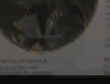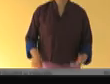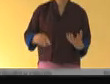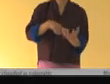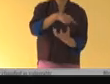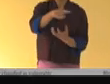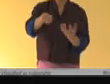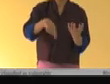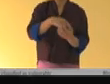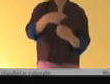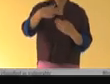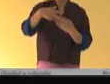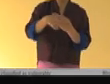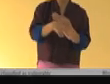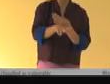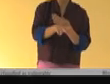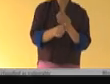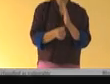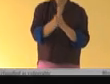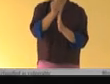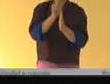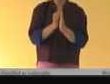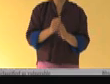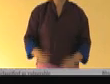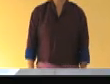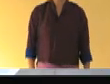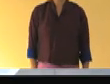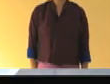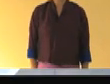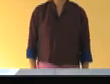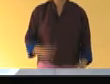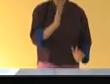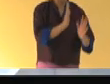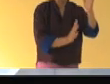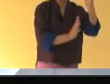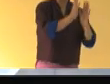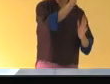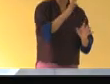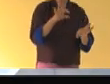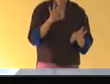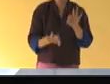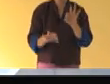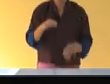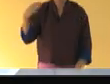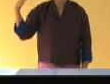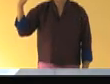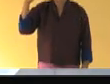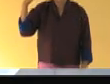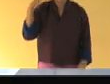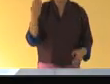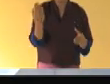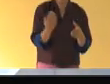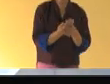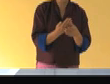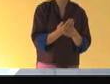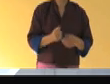So coming to the mammals of Bhutan, so we have like nearly around 200 species of mammals in Bhutan, which